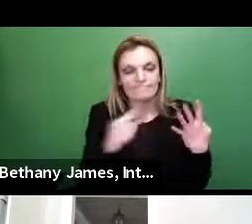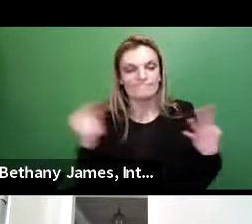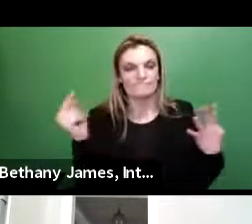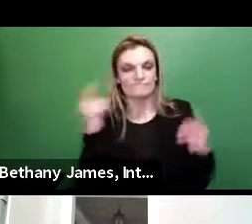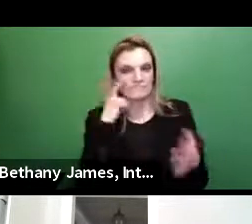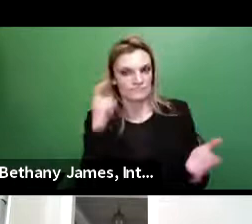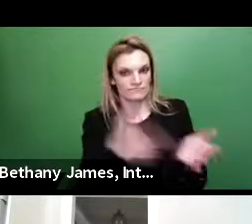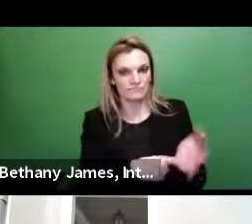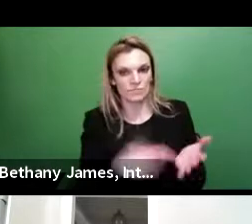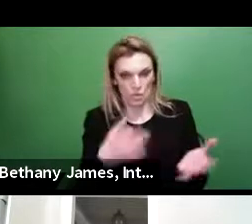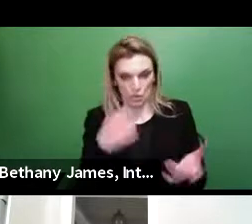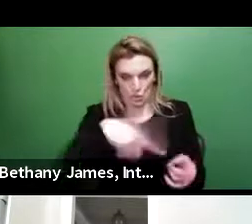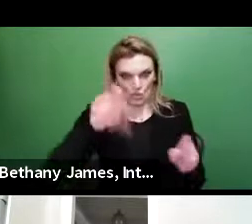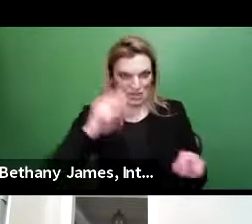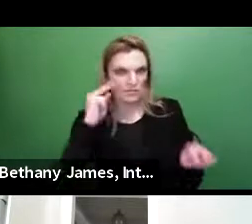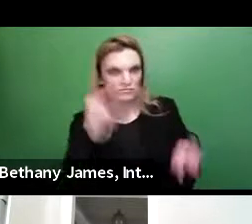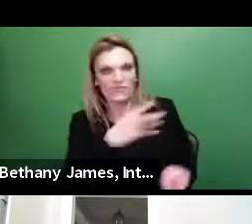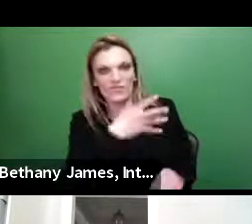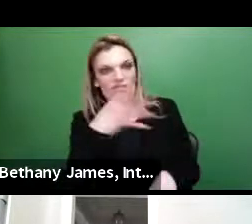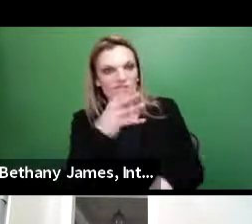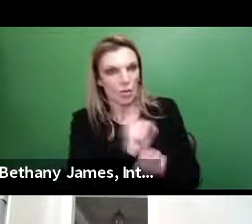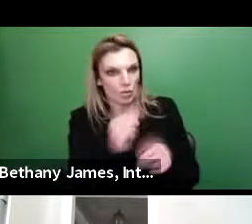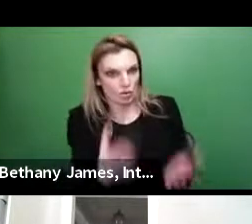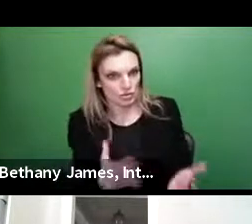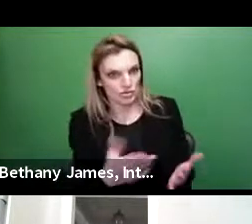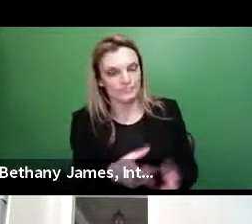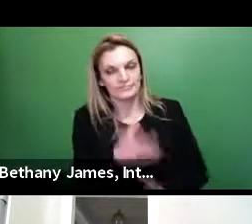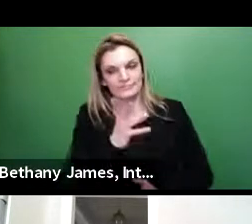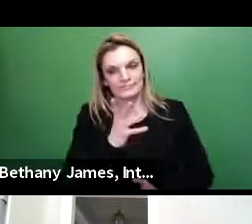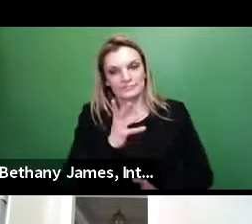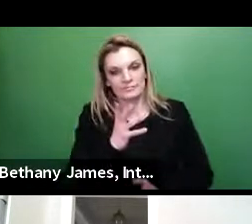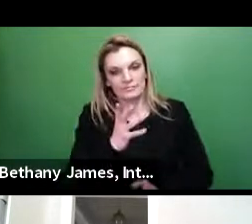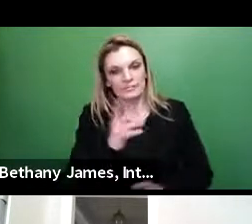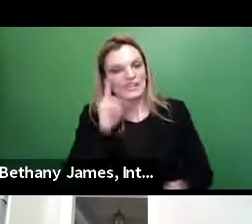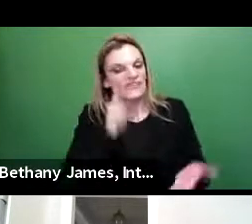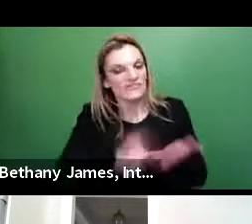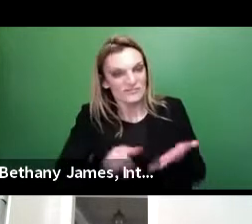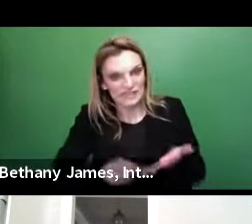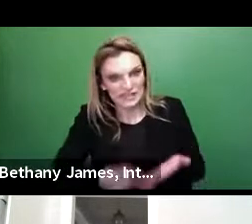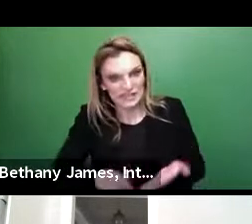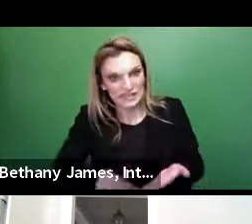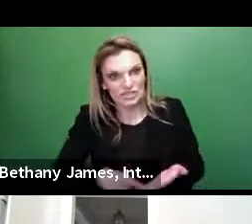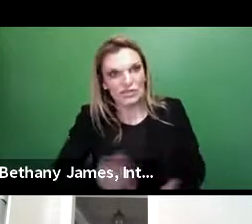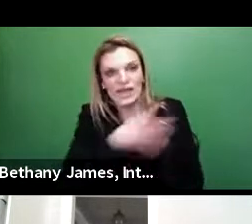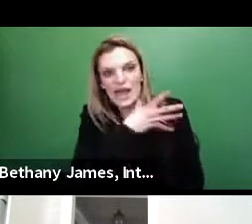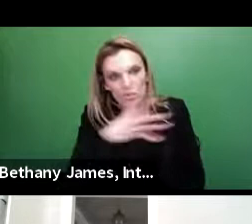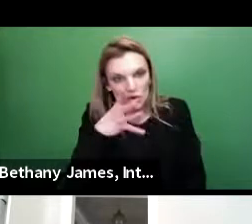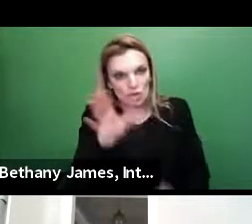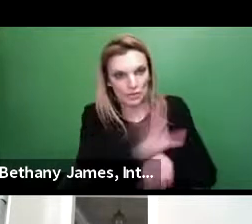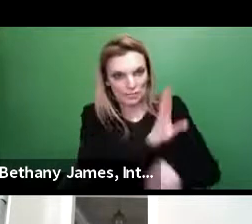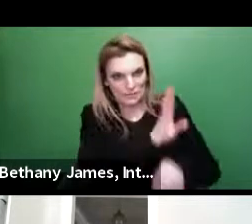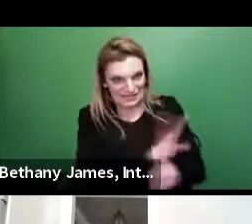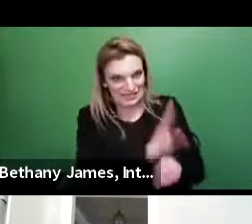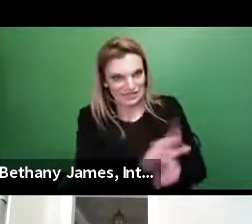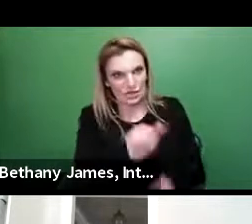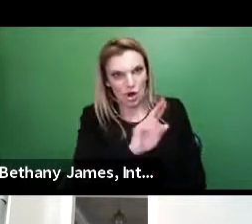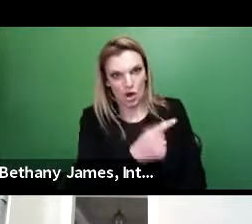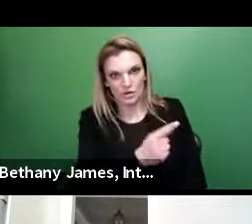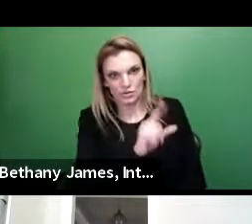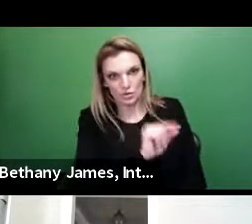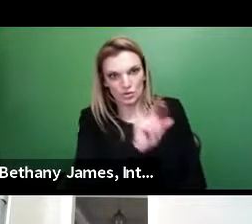that deserve the commission's attention. The first one is investigation into the agricultural businesses' August